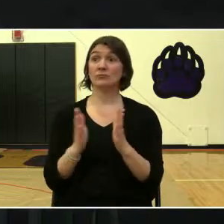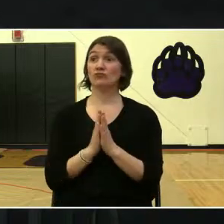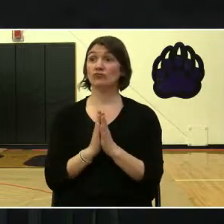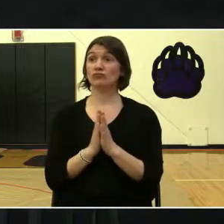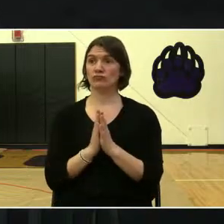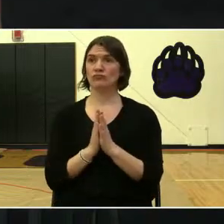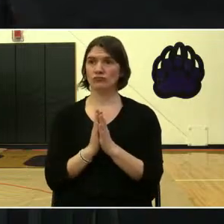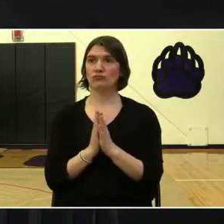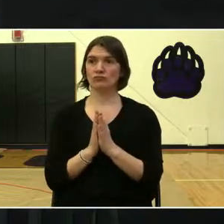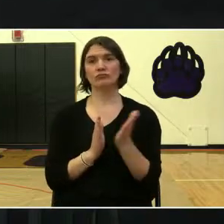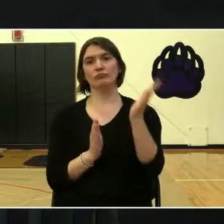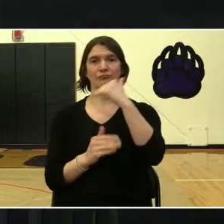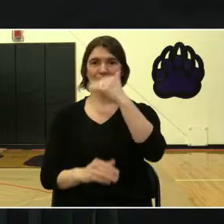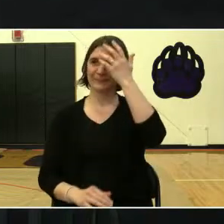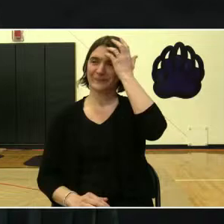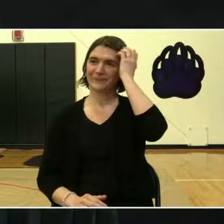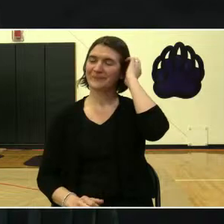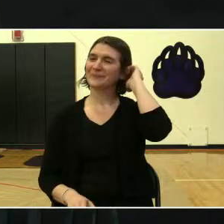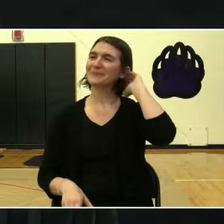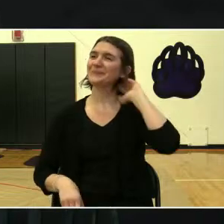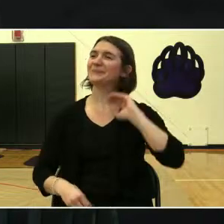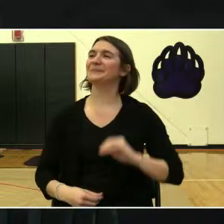comments M